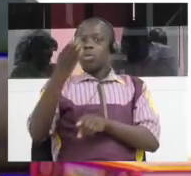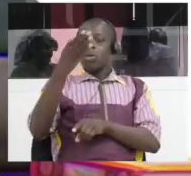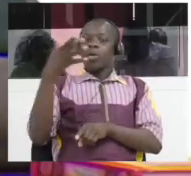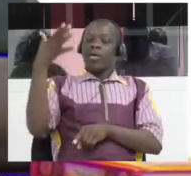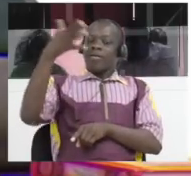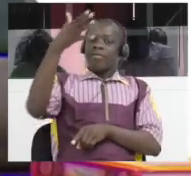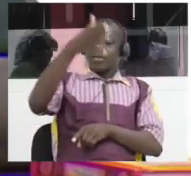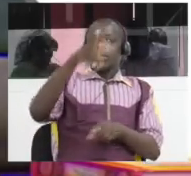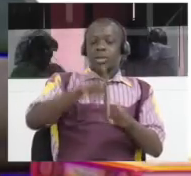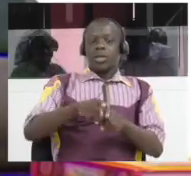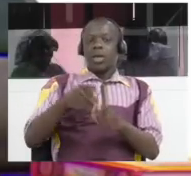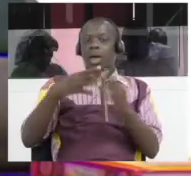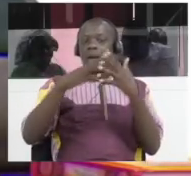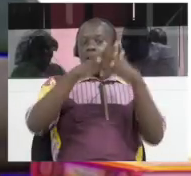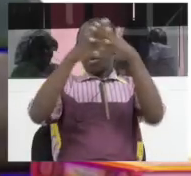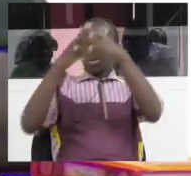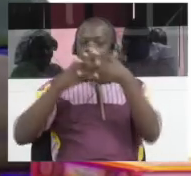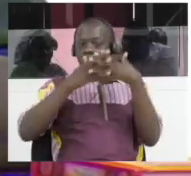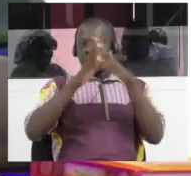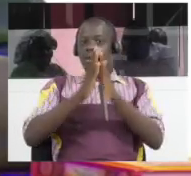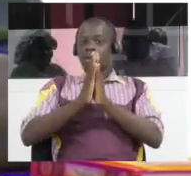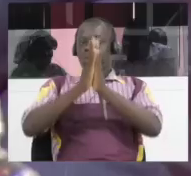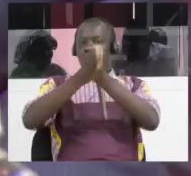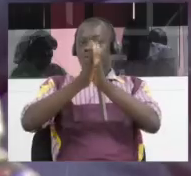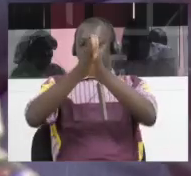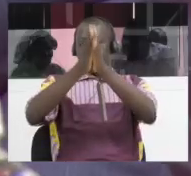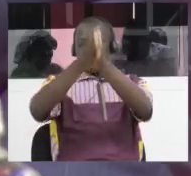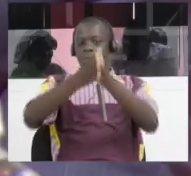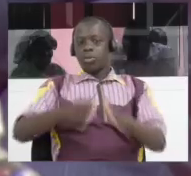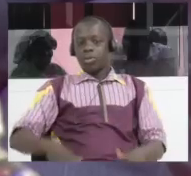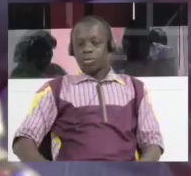gone into the visiting American ship.